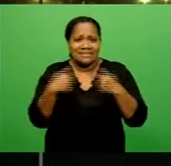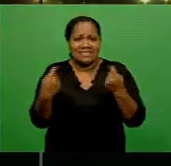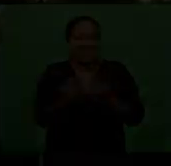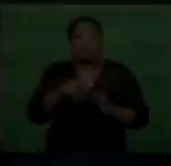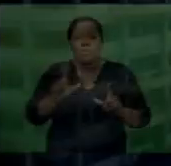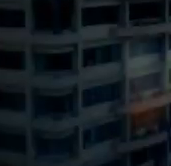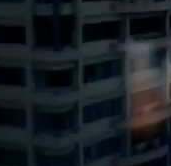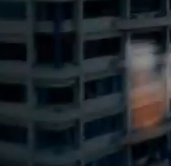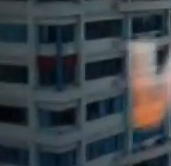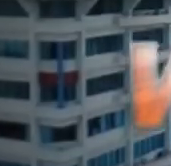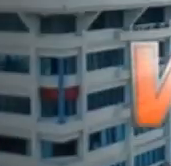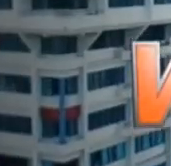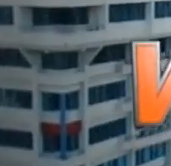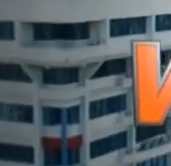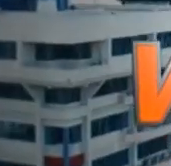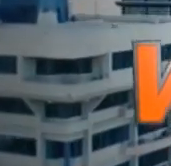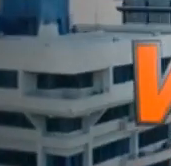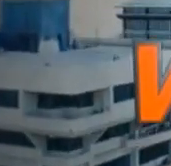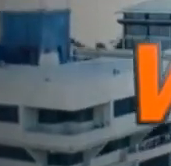year.